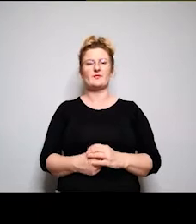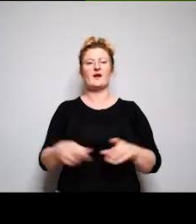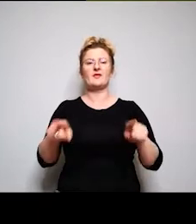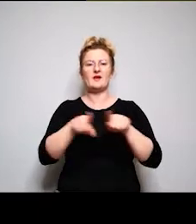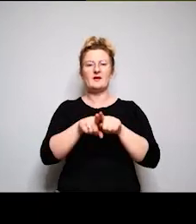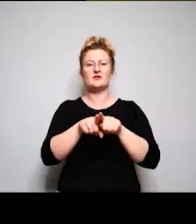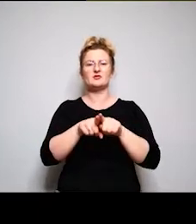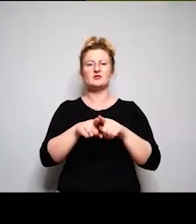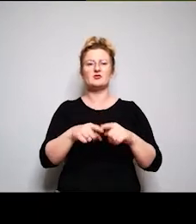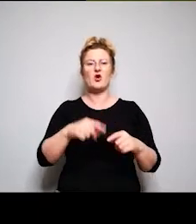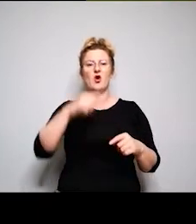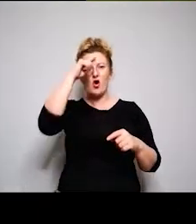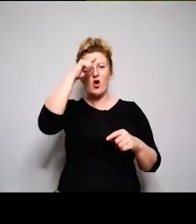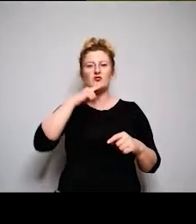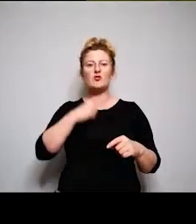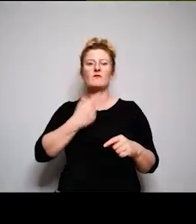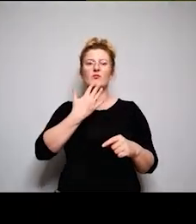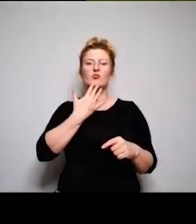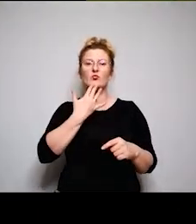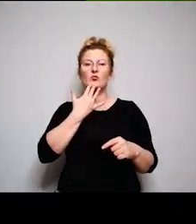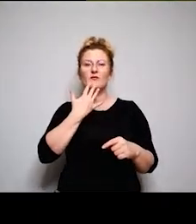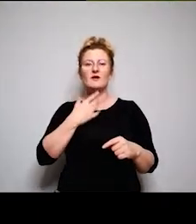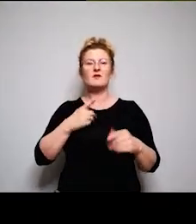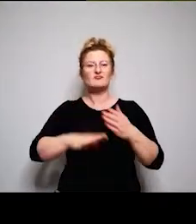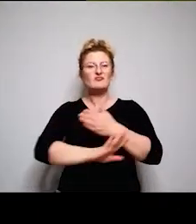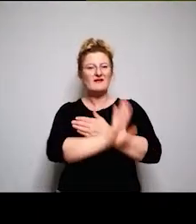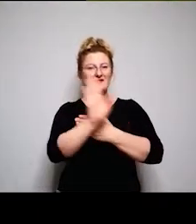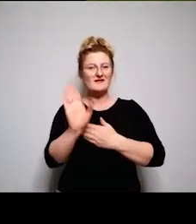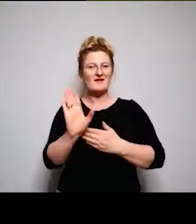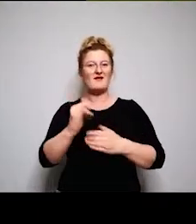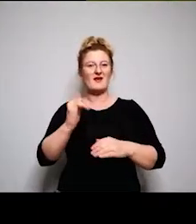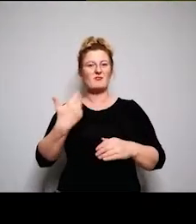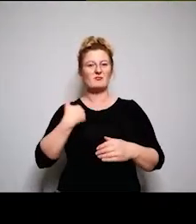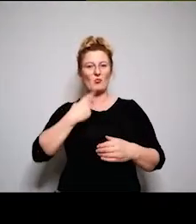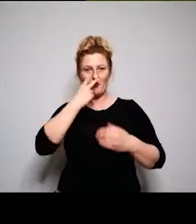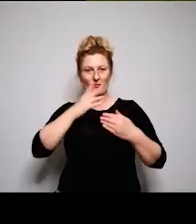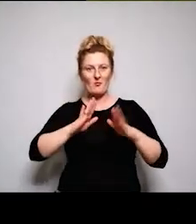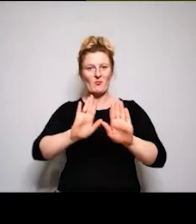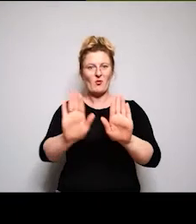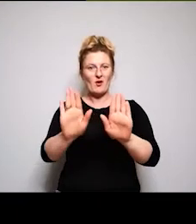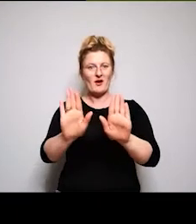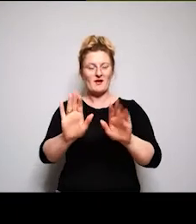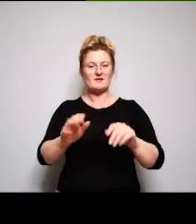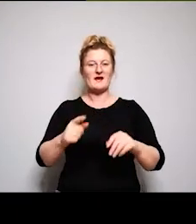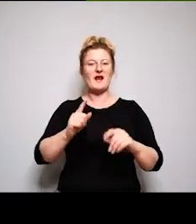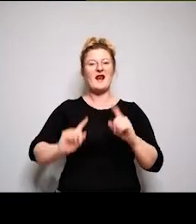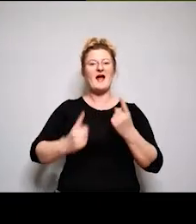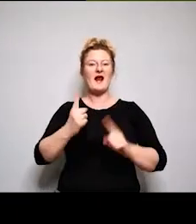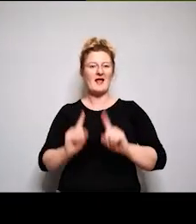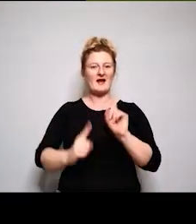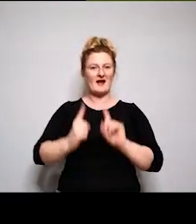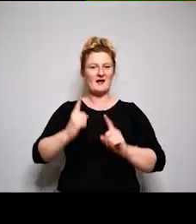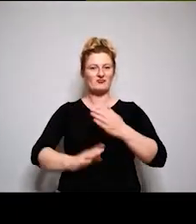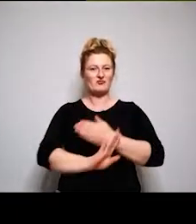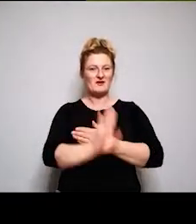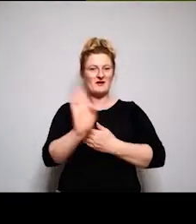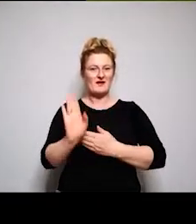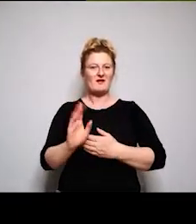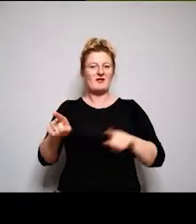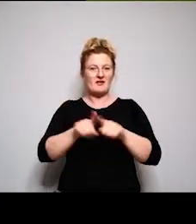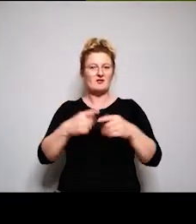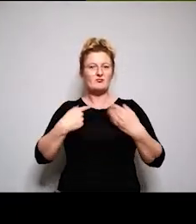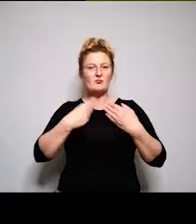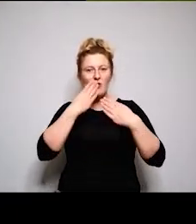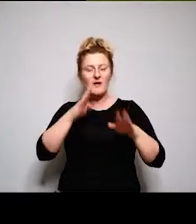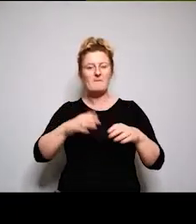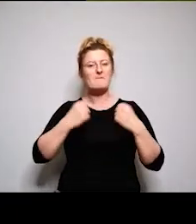And so that here comes the next stage. We started asking as well girls and boys,